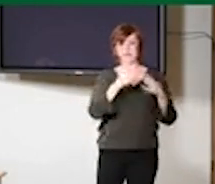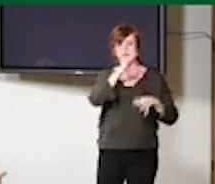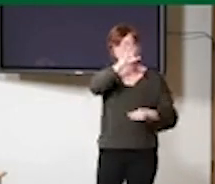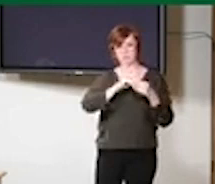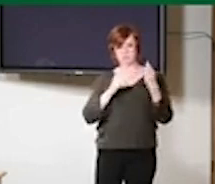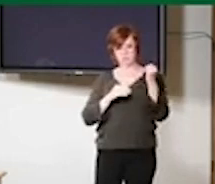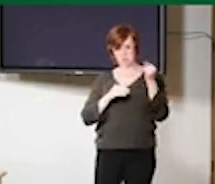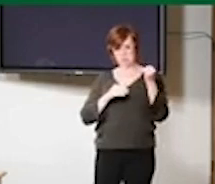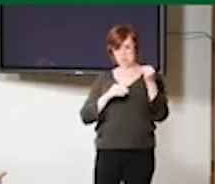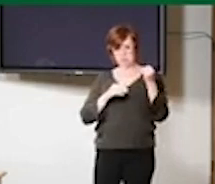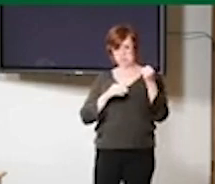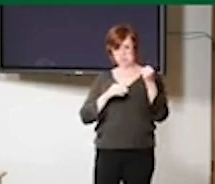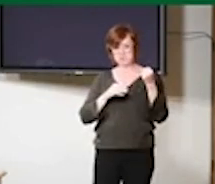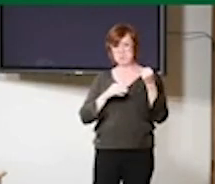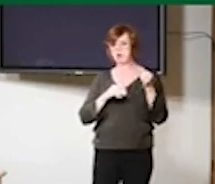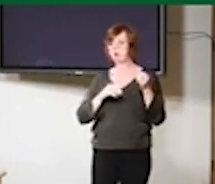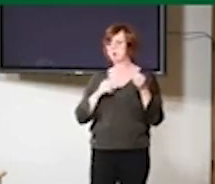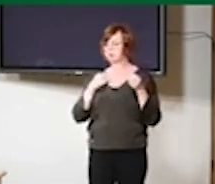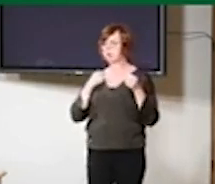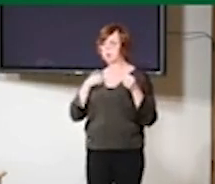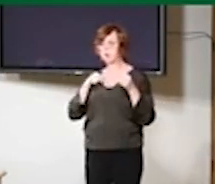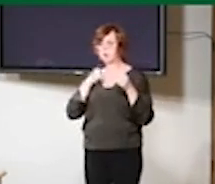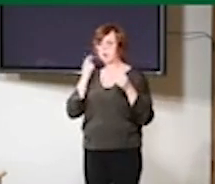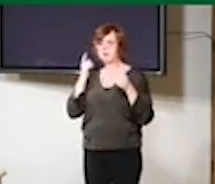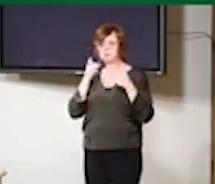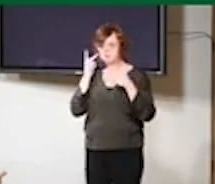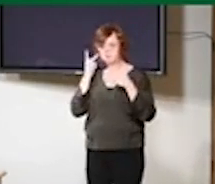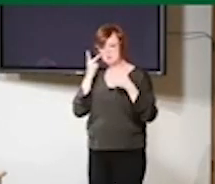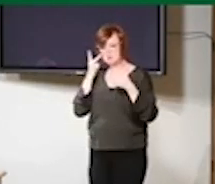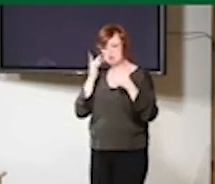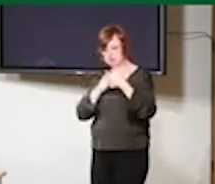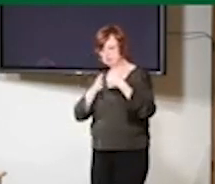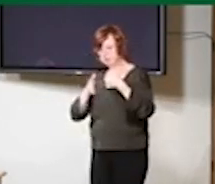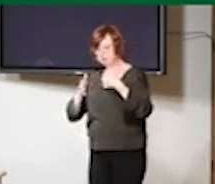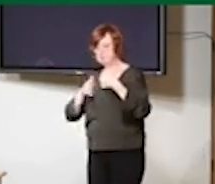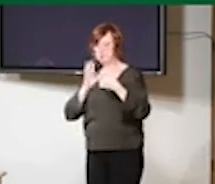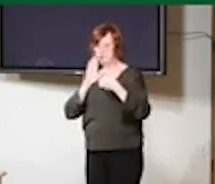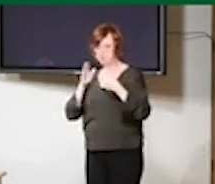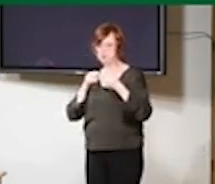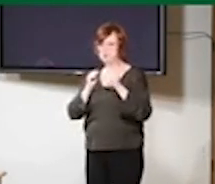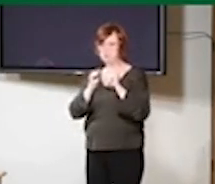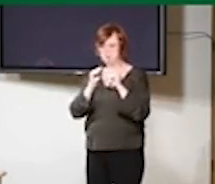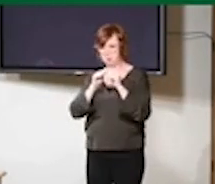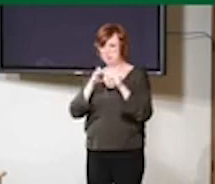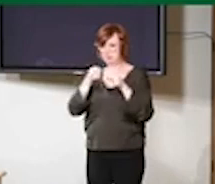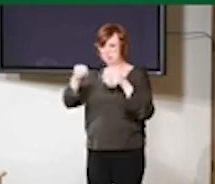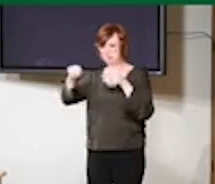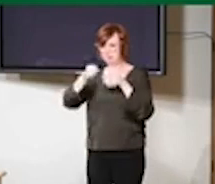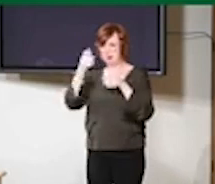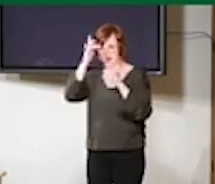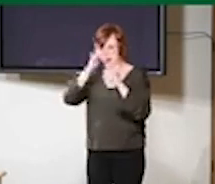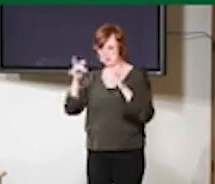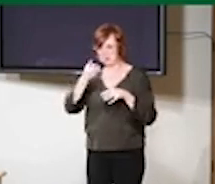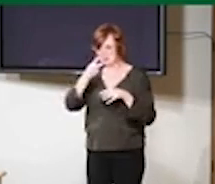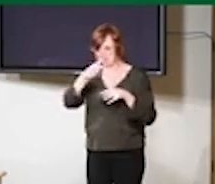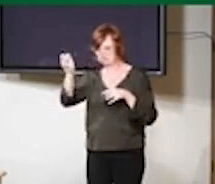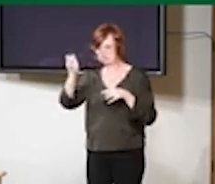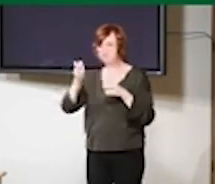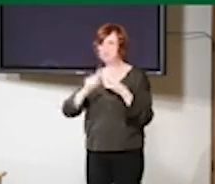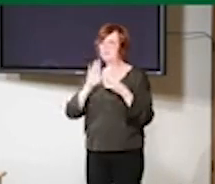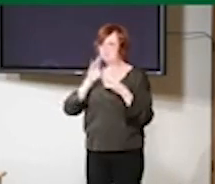continue to see more hospitalizations and deaths, but also a greater number of people who will recover.